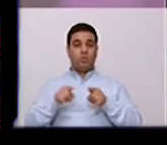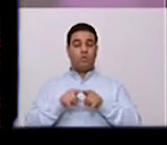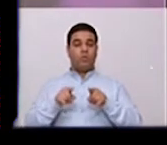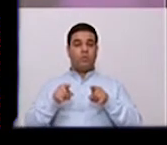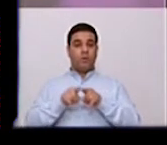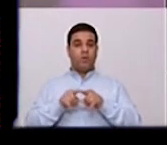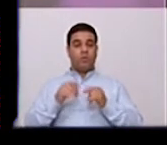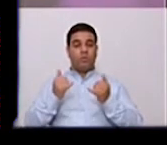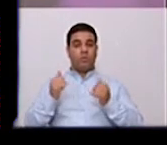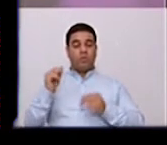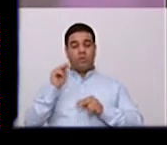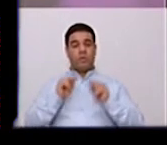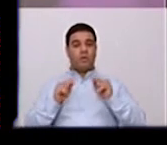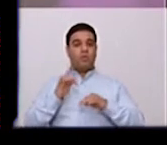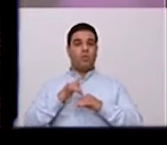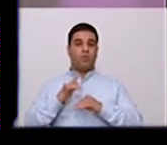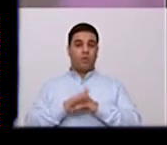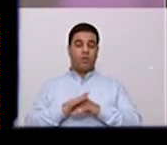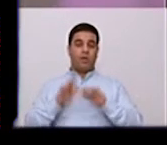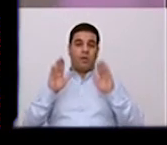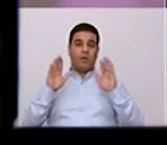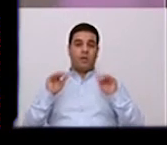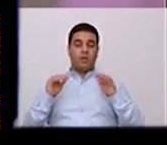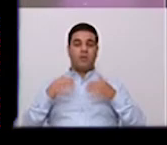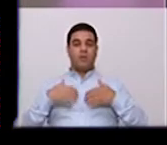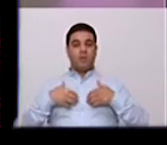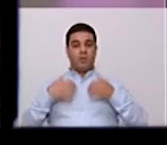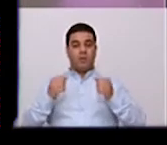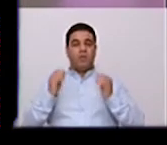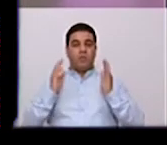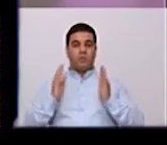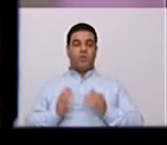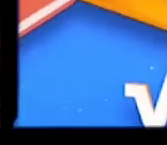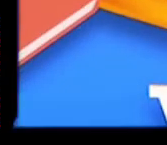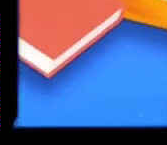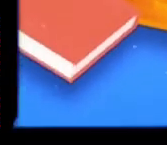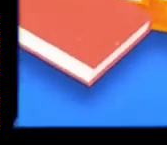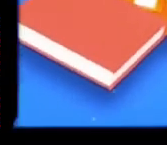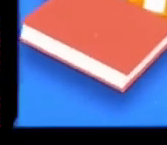bugungi darsimiz nihoyasiga yetdi. Xayr, salomat bo'ling.